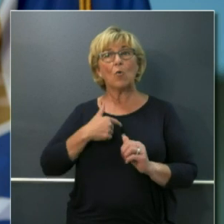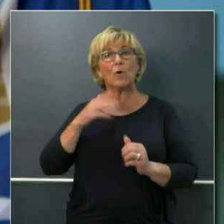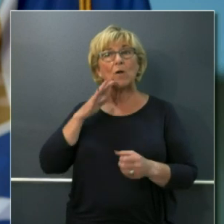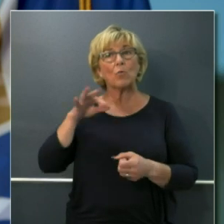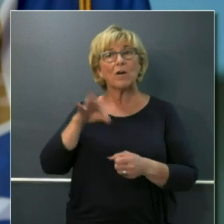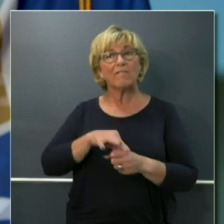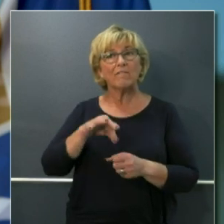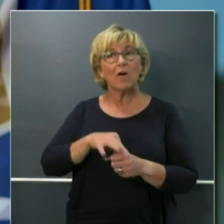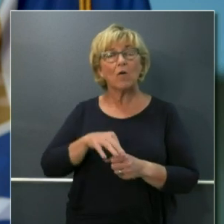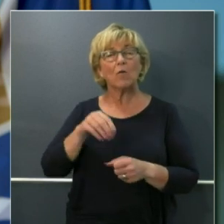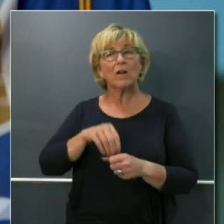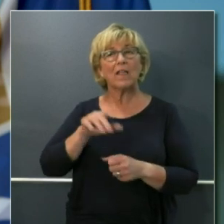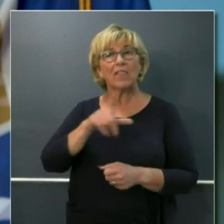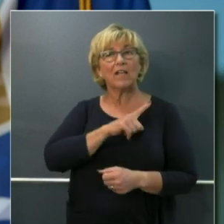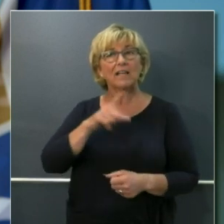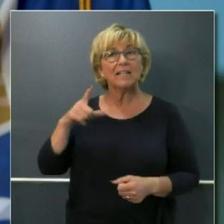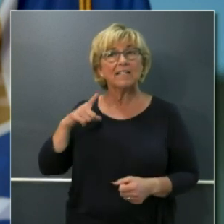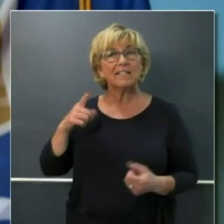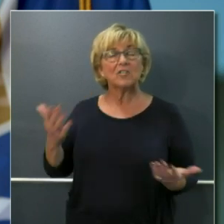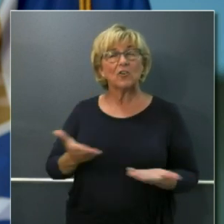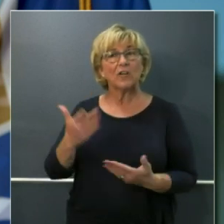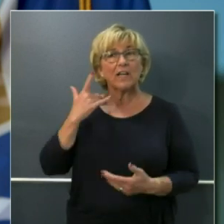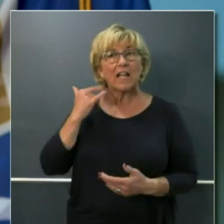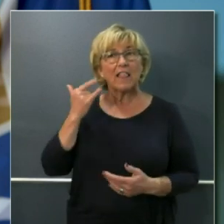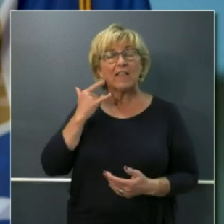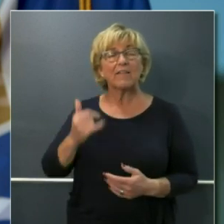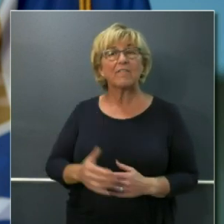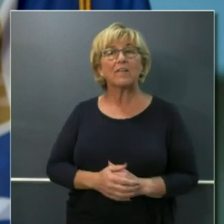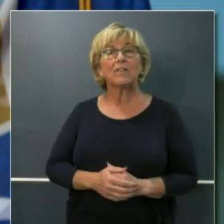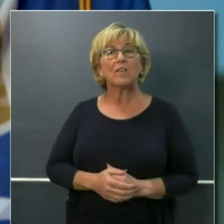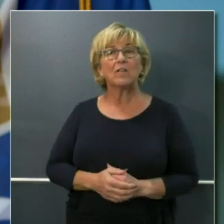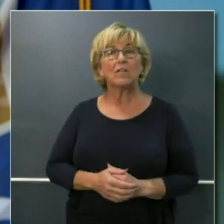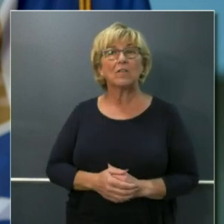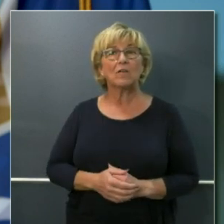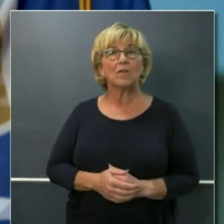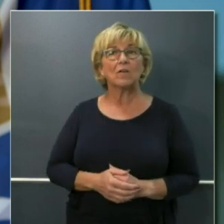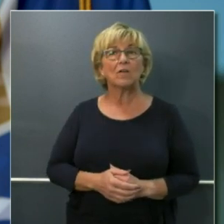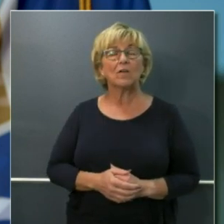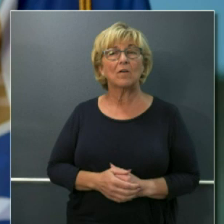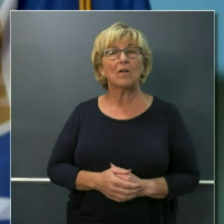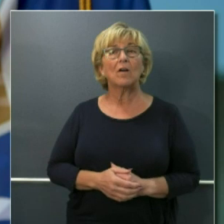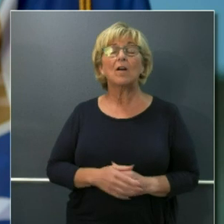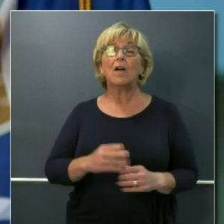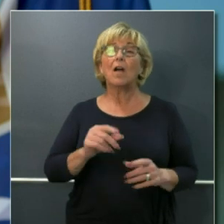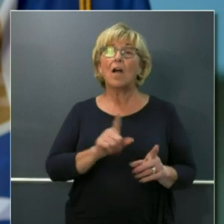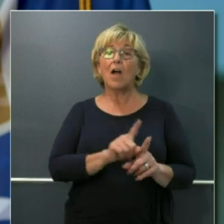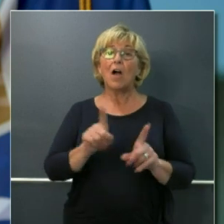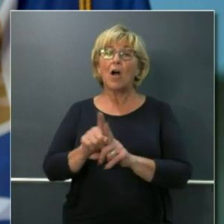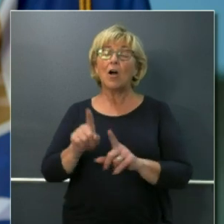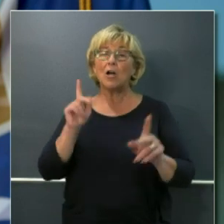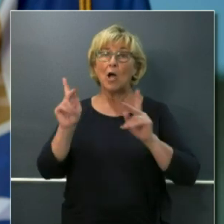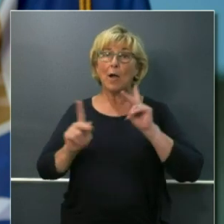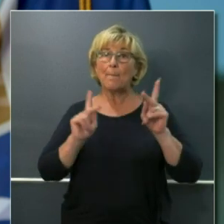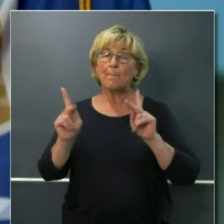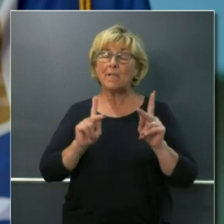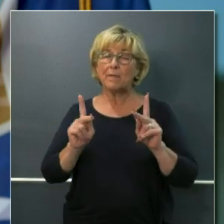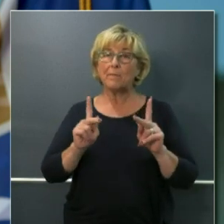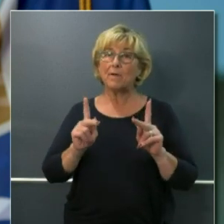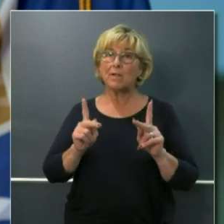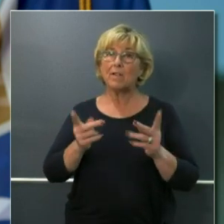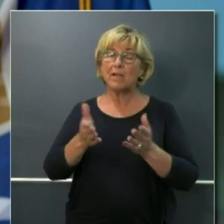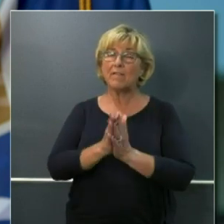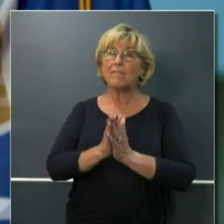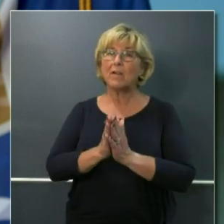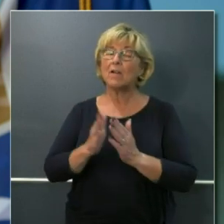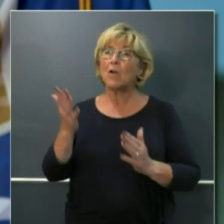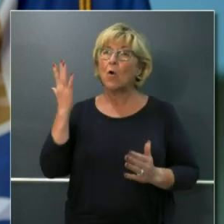and how to get it done in California? And if I could quickly, several people on Twitter have asked us to ask you this today, including Hank Plant.